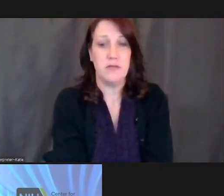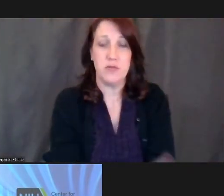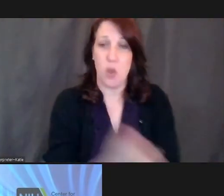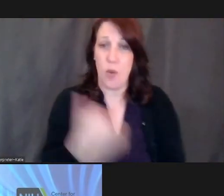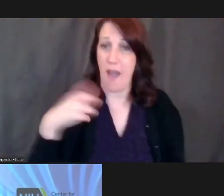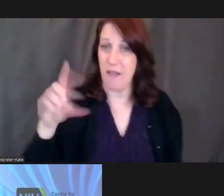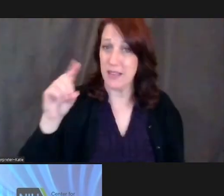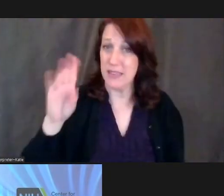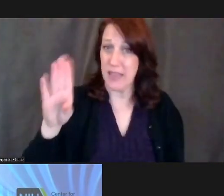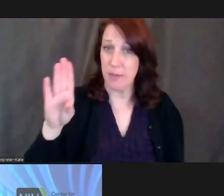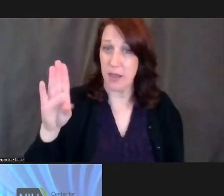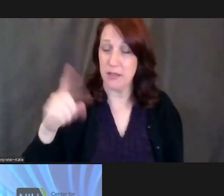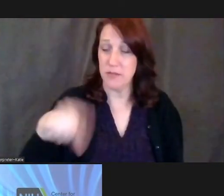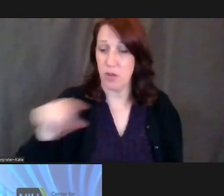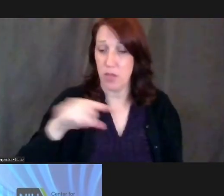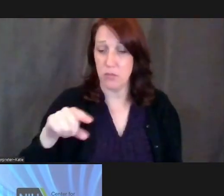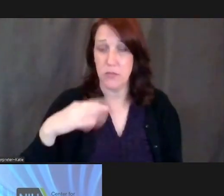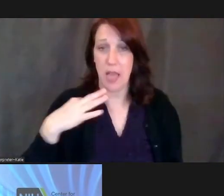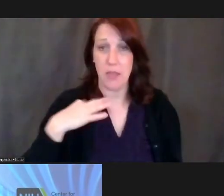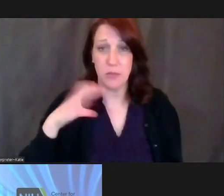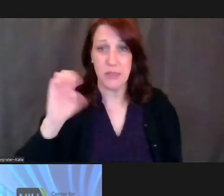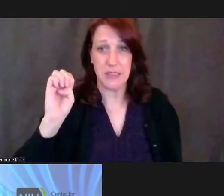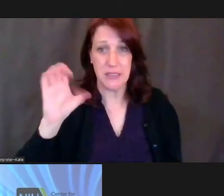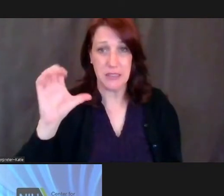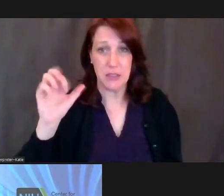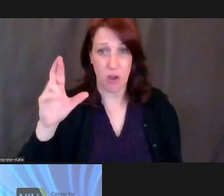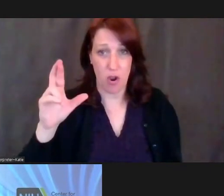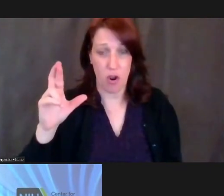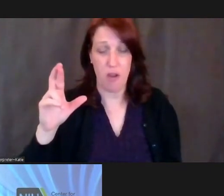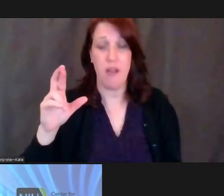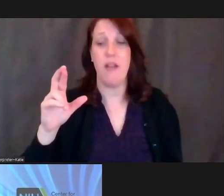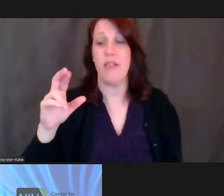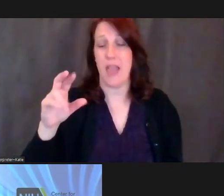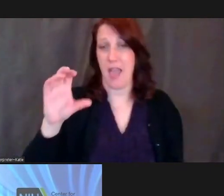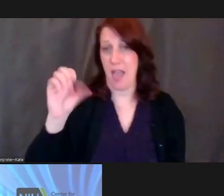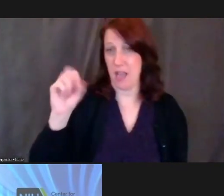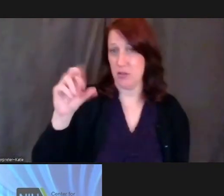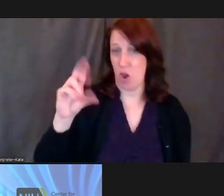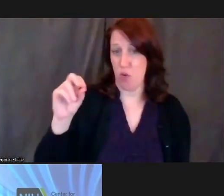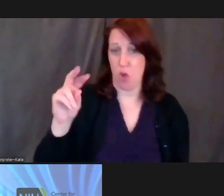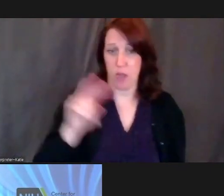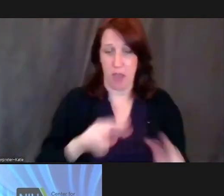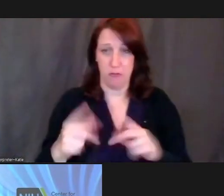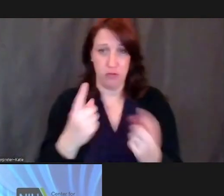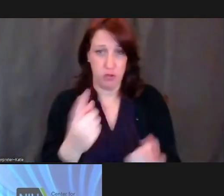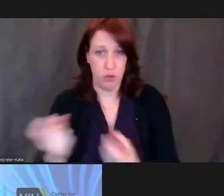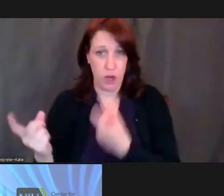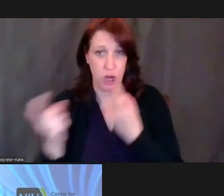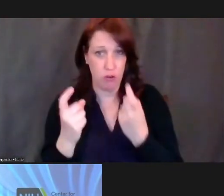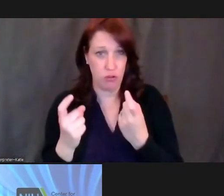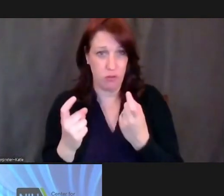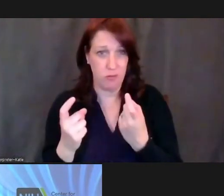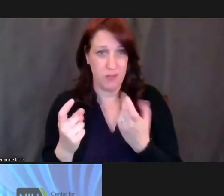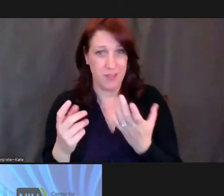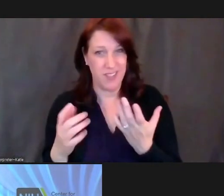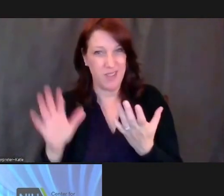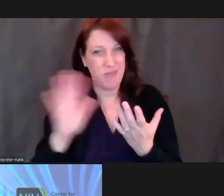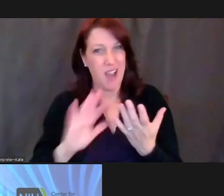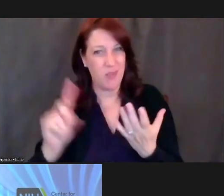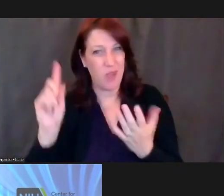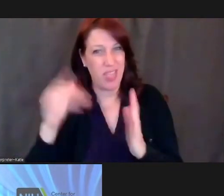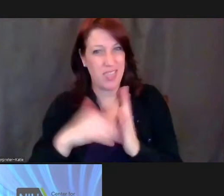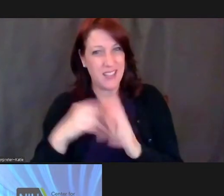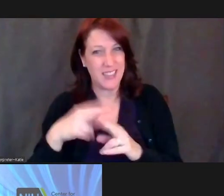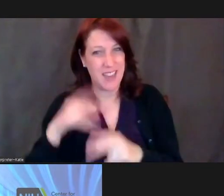eligible ECRs for which the SROs recruit that currently has about 1,000 names in it as well. So